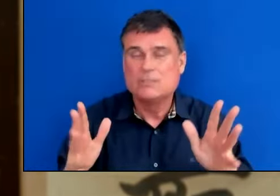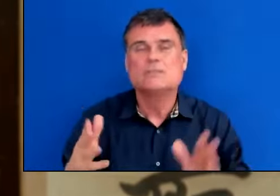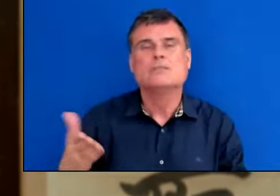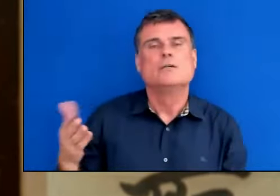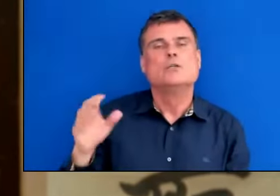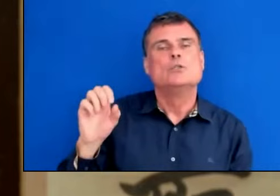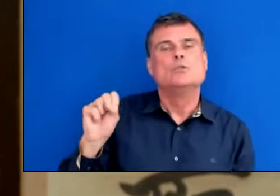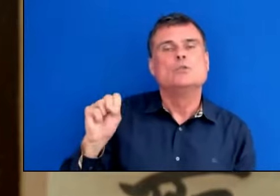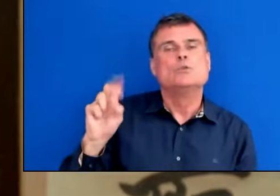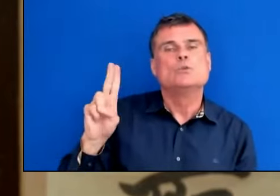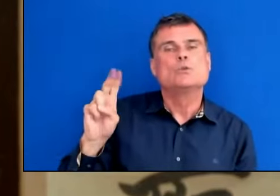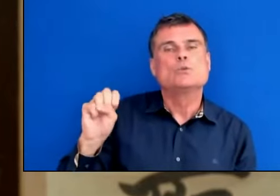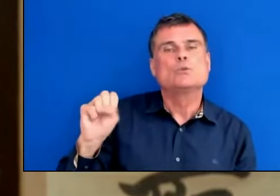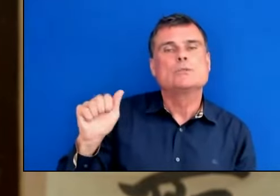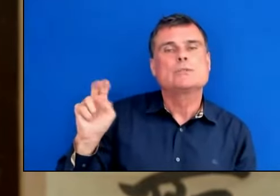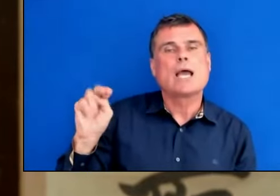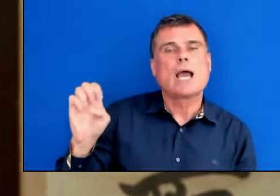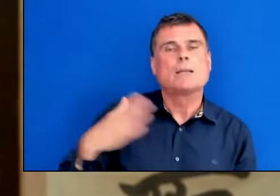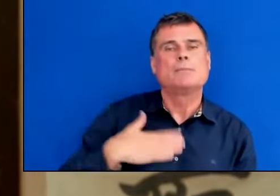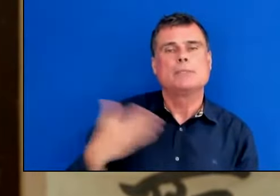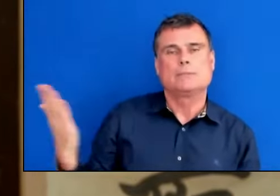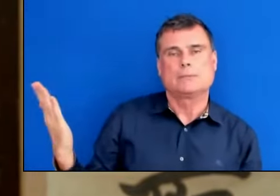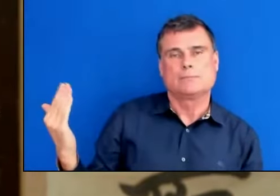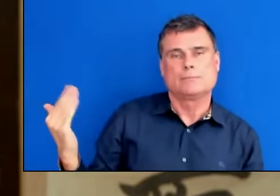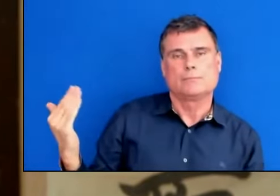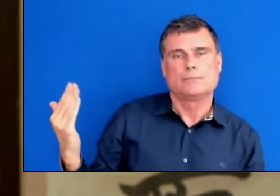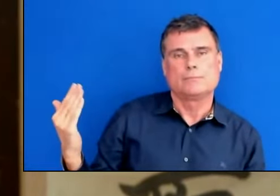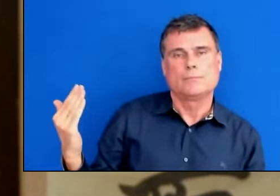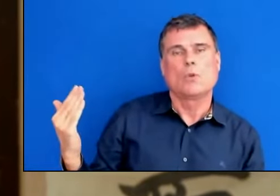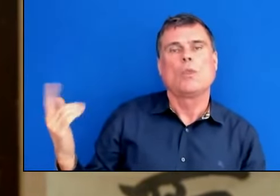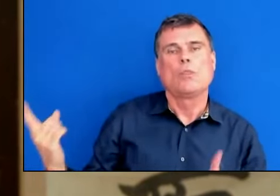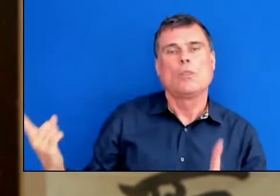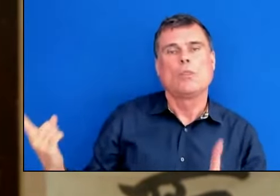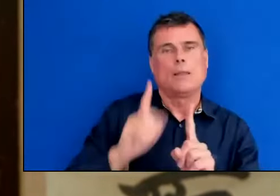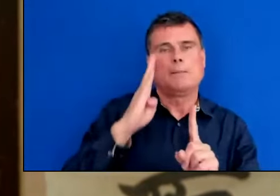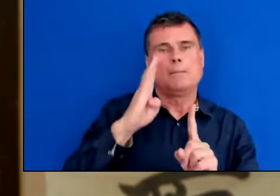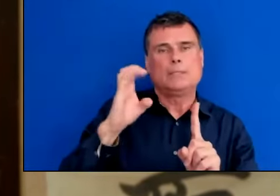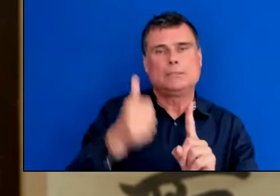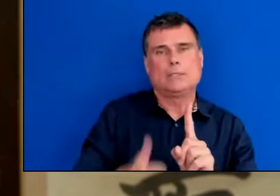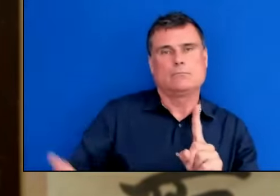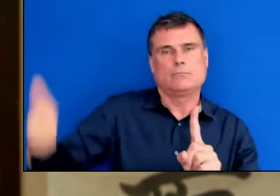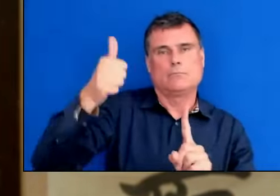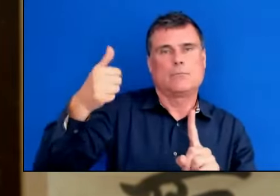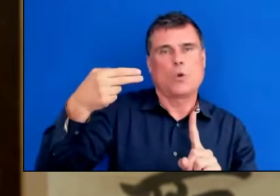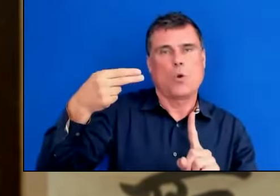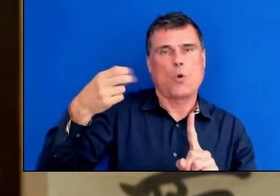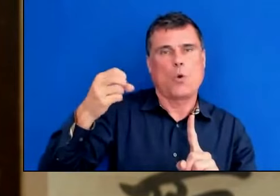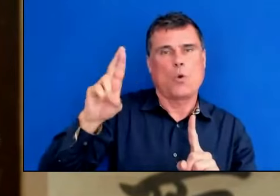and present a small gift to the Premier. If you would join us, Premier Horgan.